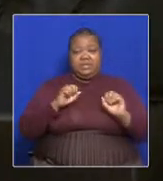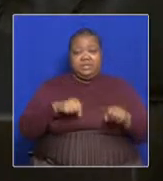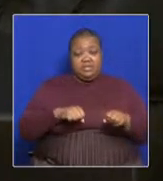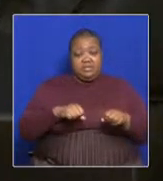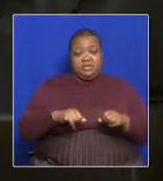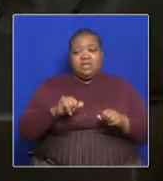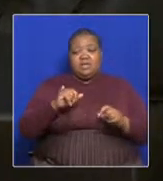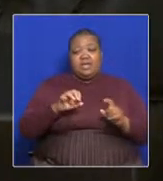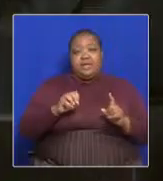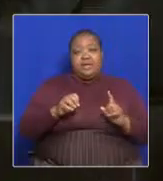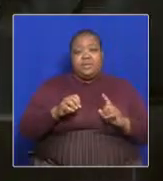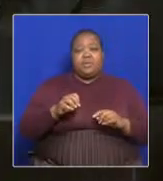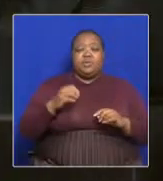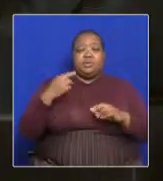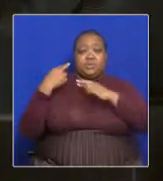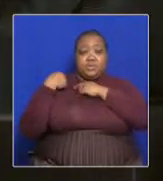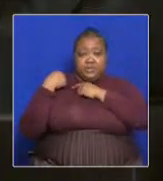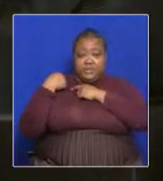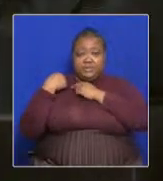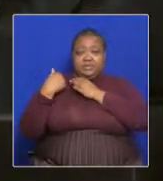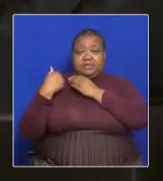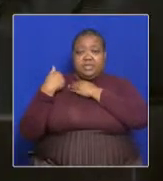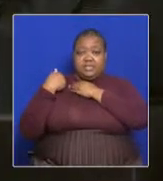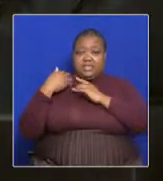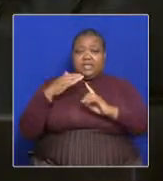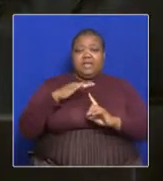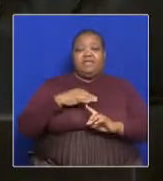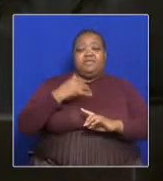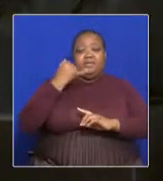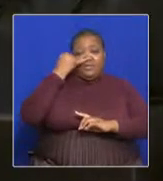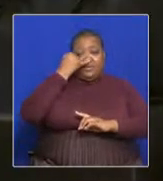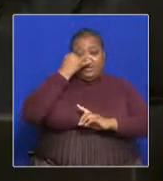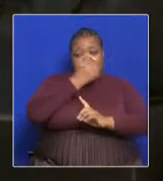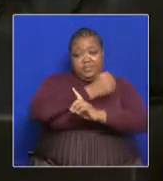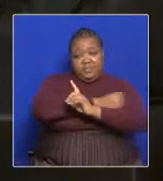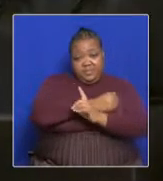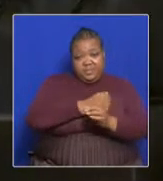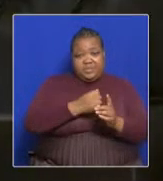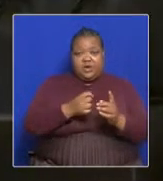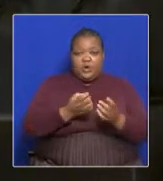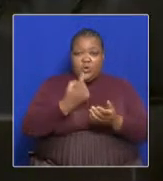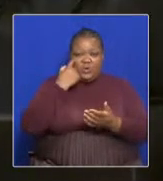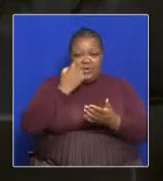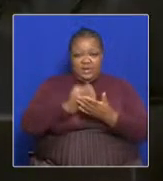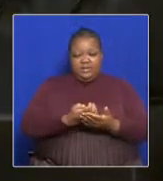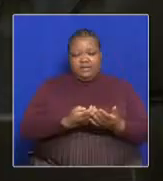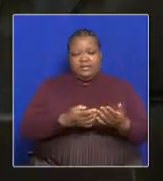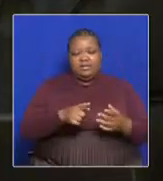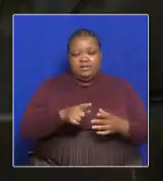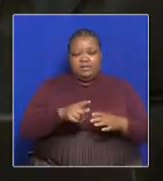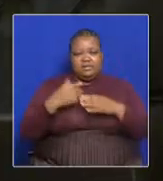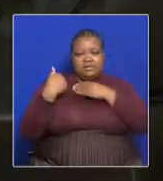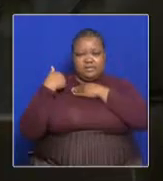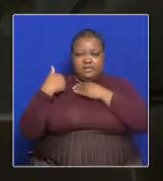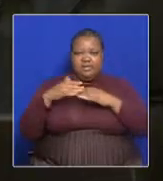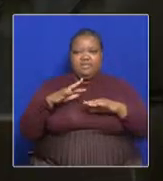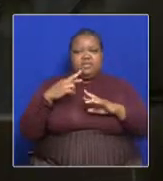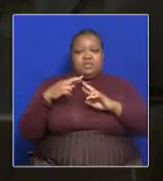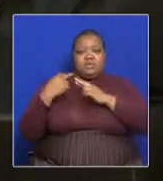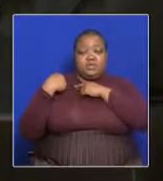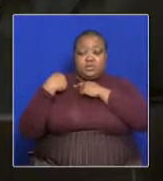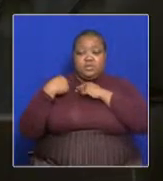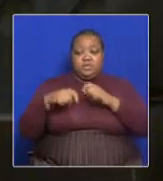responsible for the security of their exhibits. In this entire process, everyone is coming in and out of